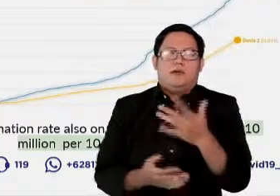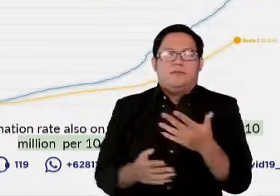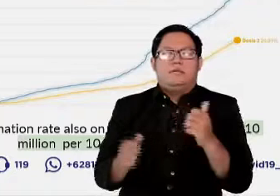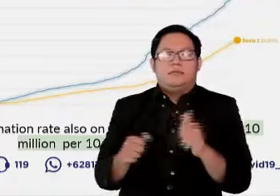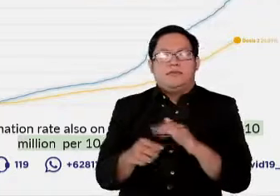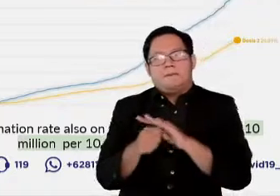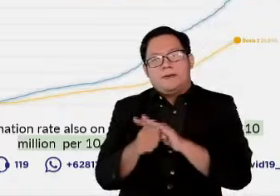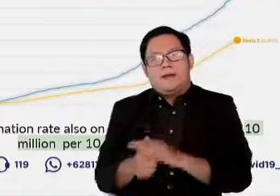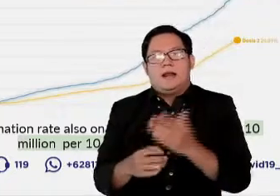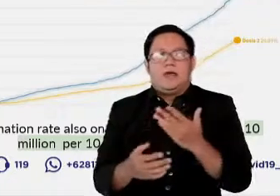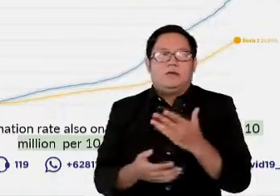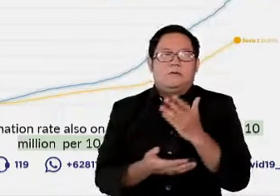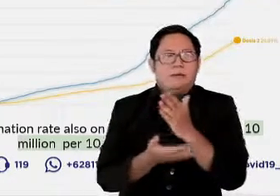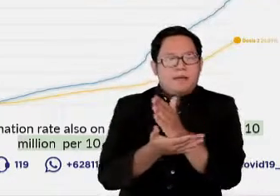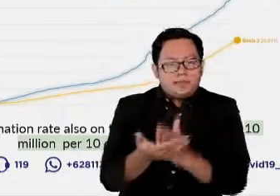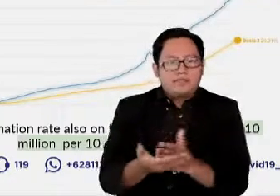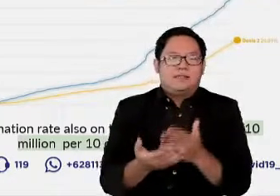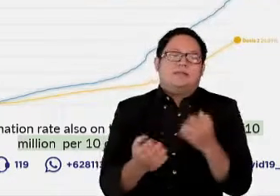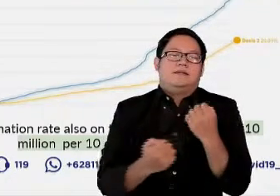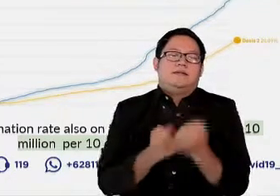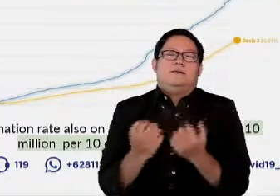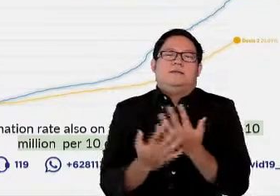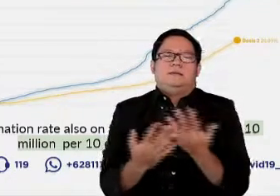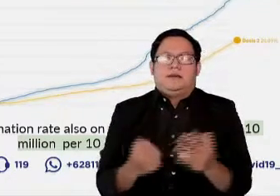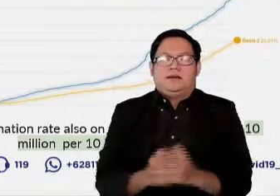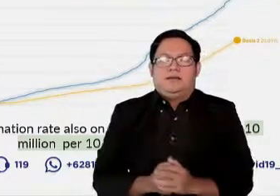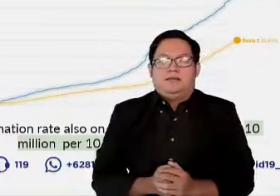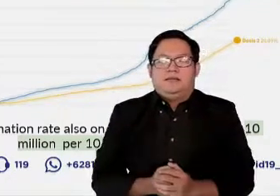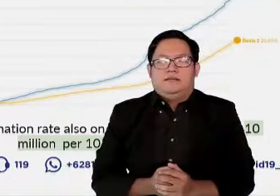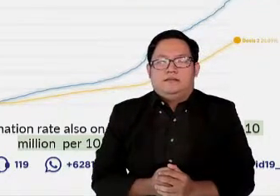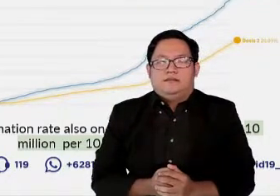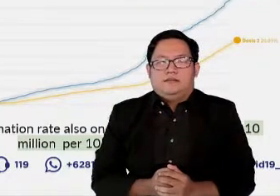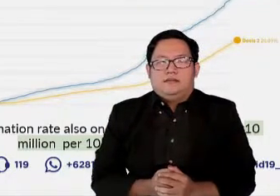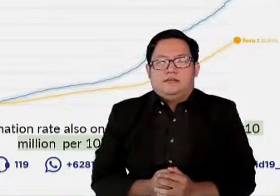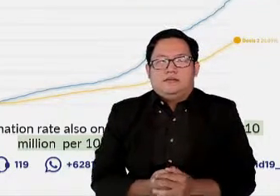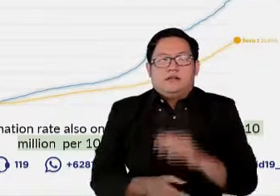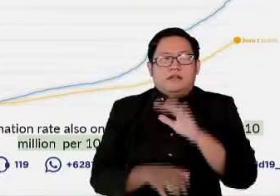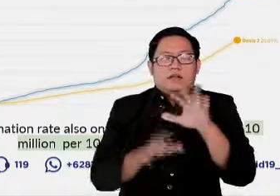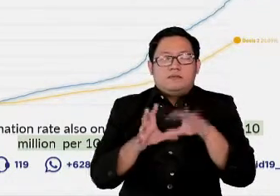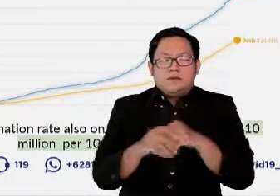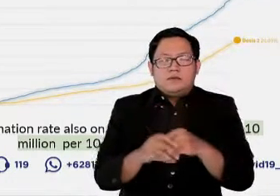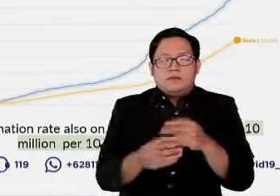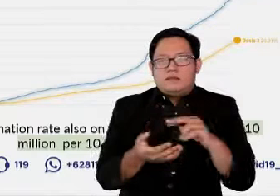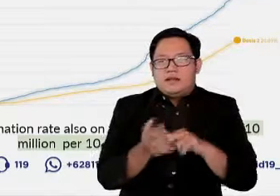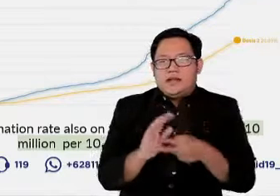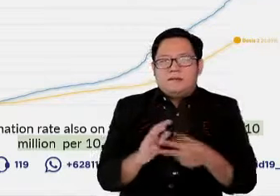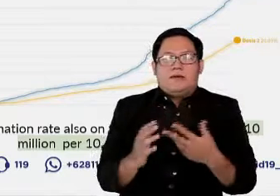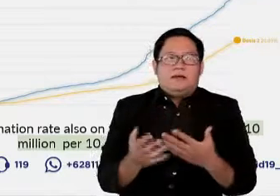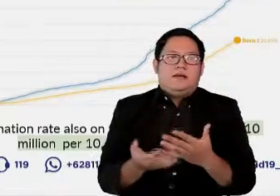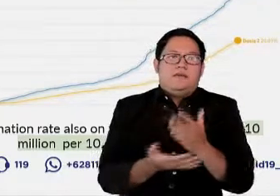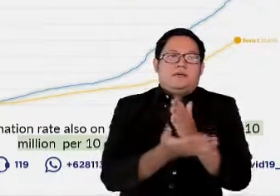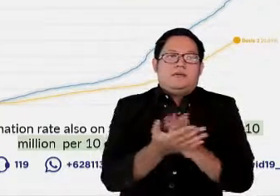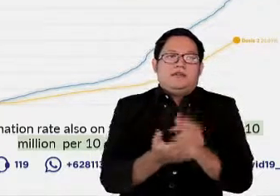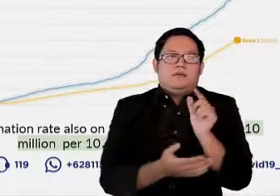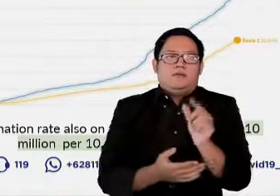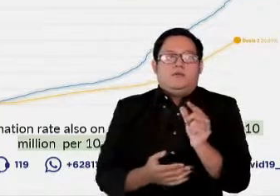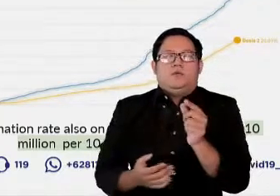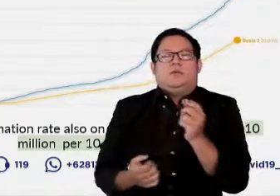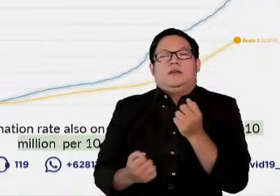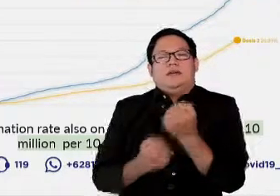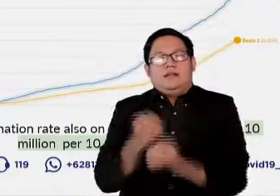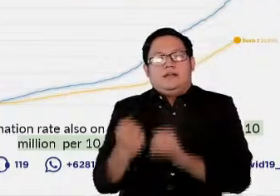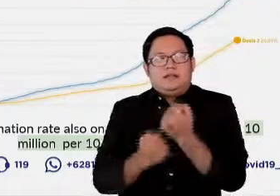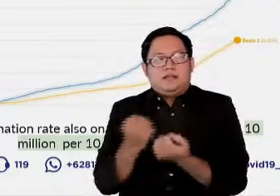PPKM, which was followed by a stricter restrictions of PPKM level 1 to 4, which